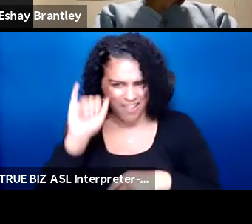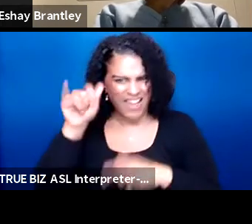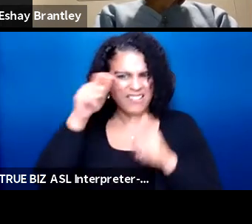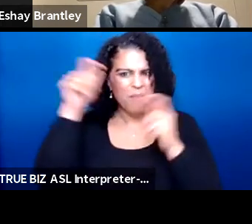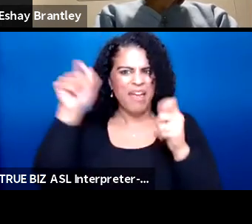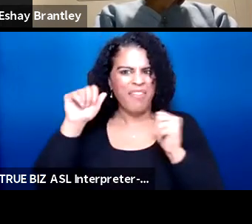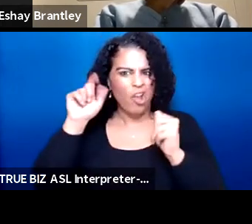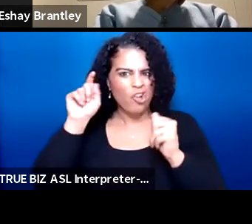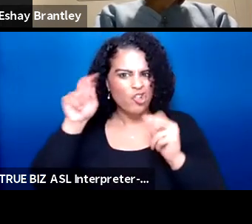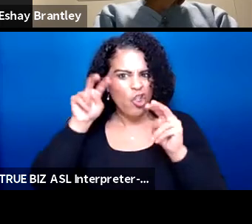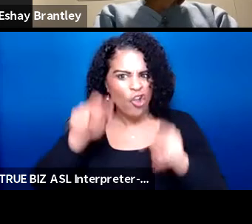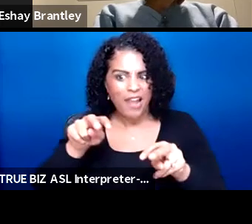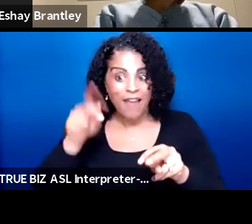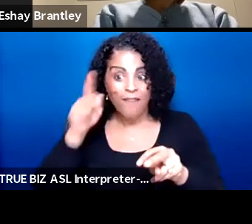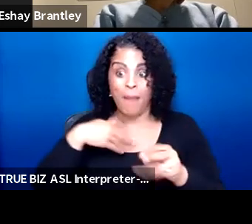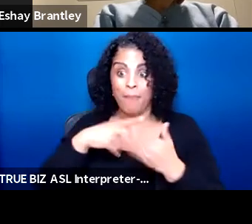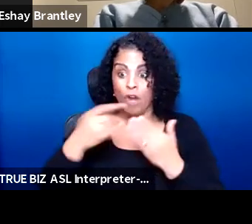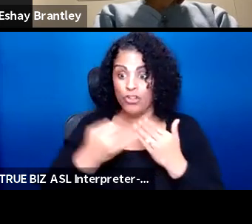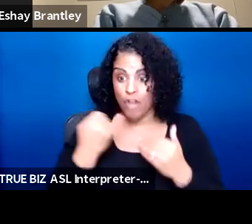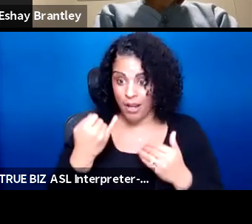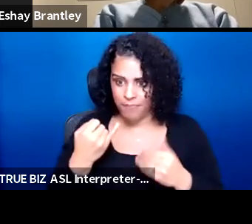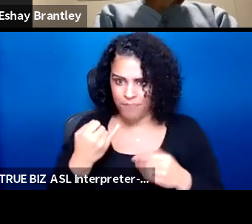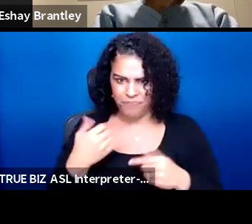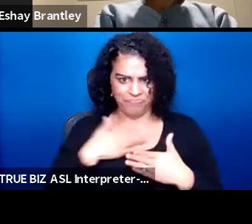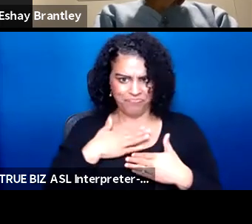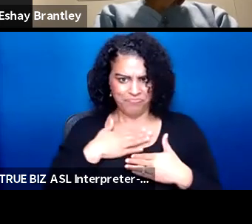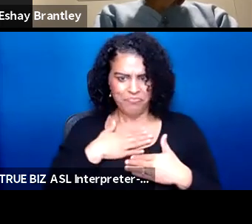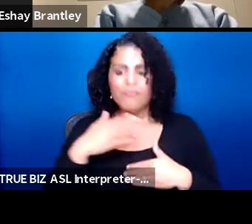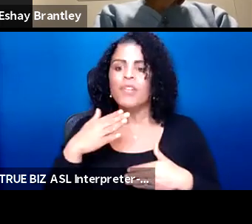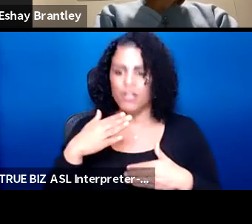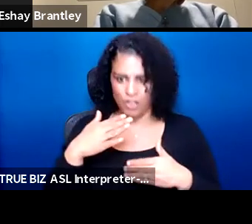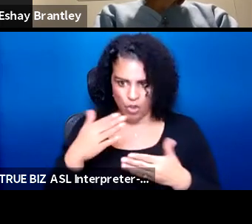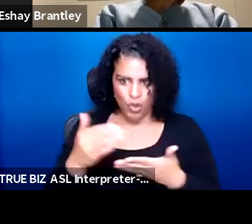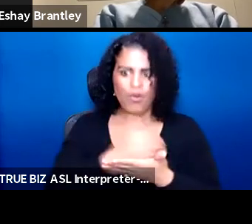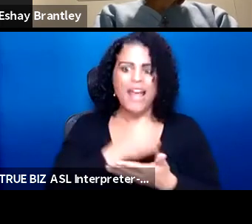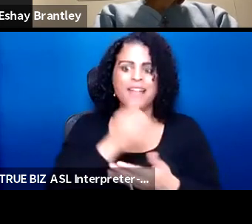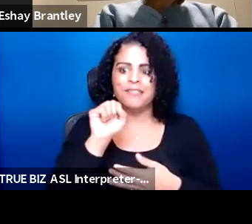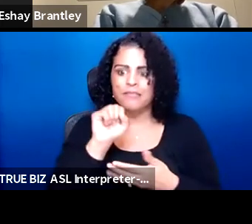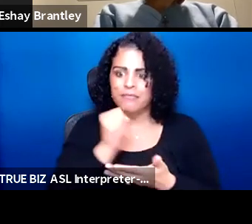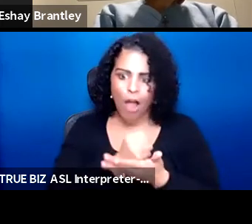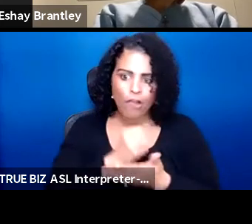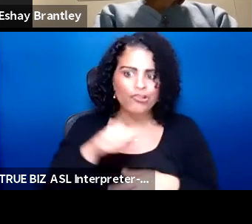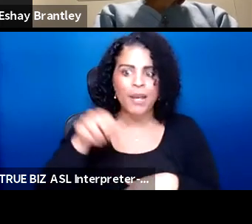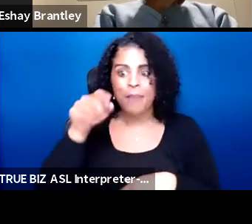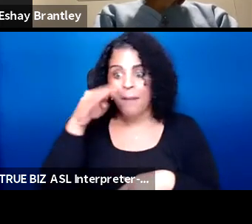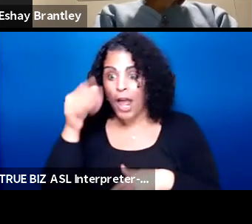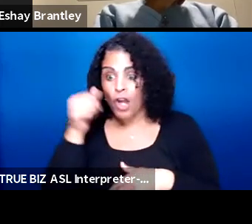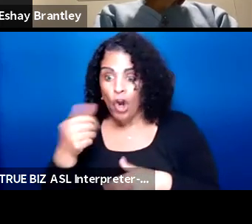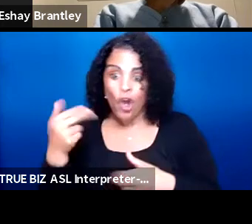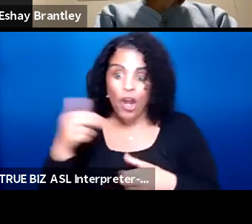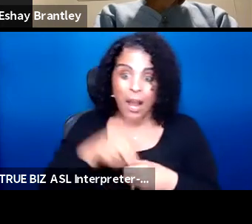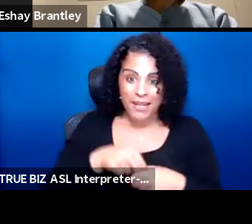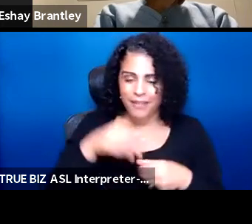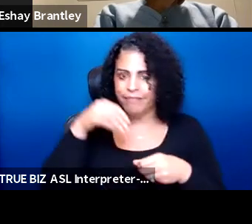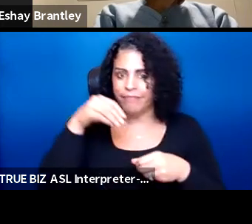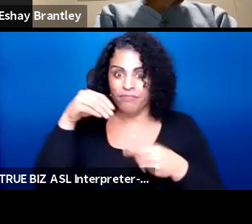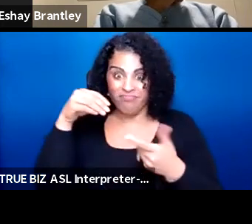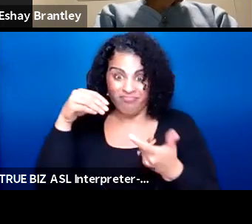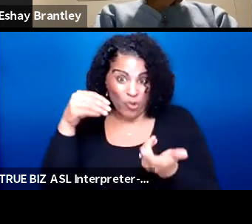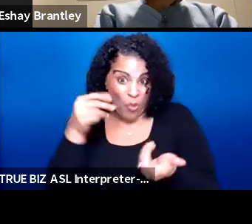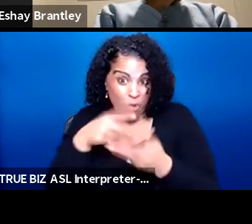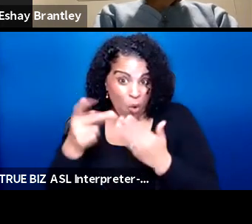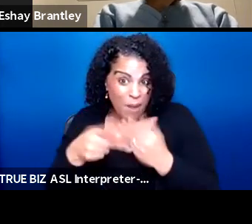something like, from my project, Nigeria's Alive, we raised a scholarship for a Black girl coming in to my program next year. Something that I think